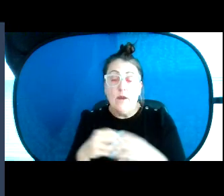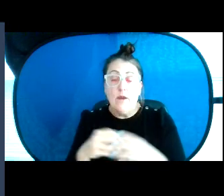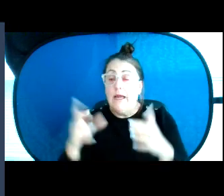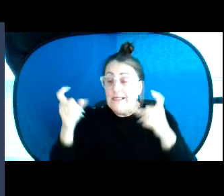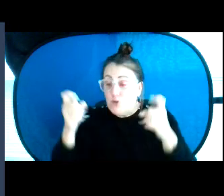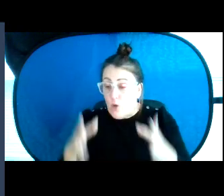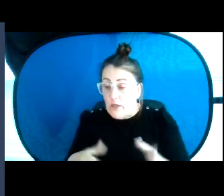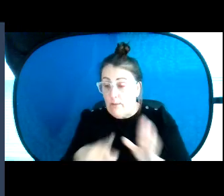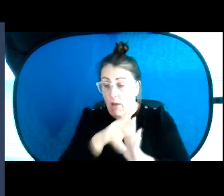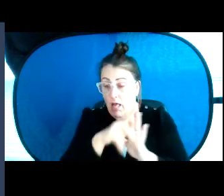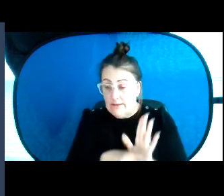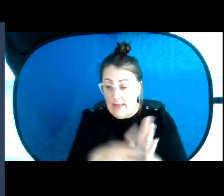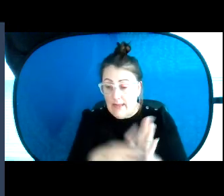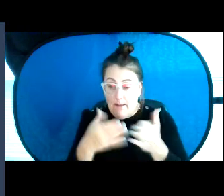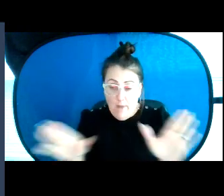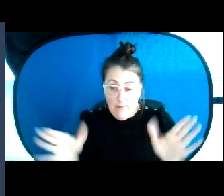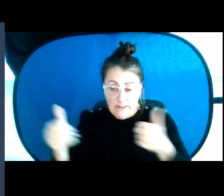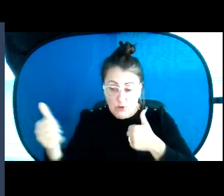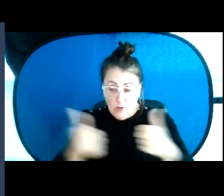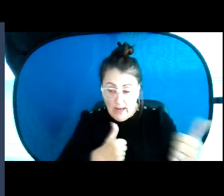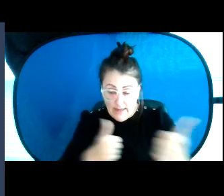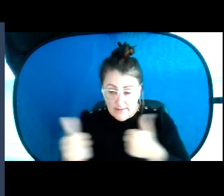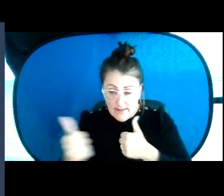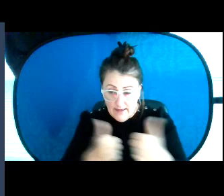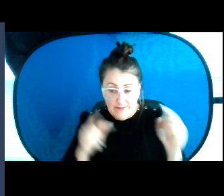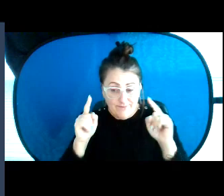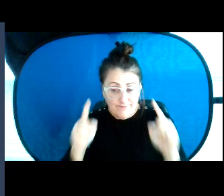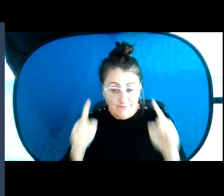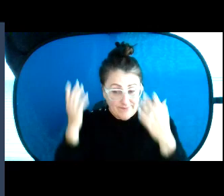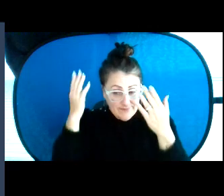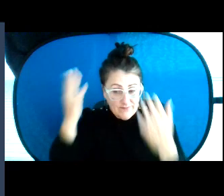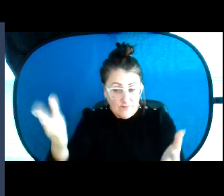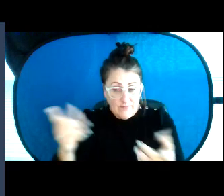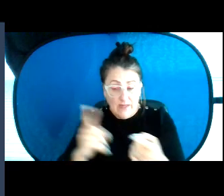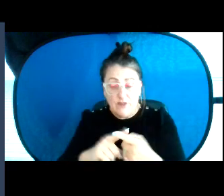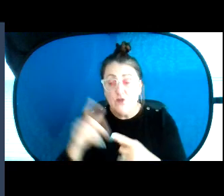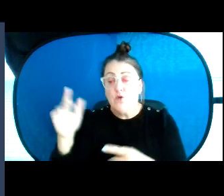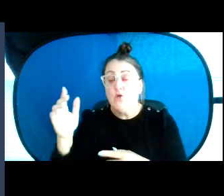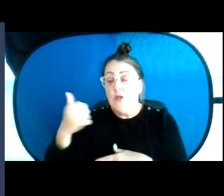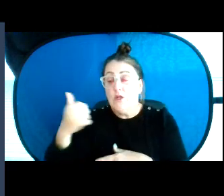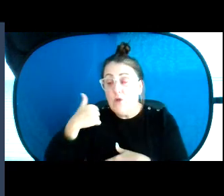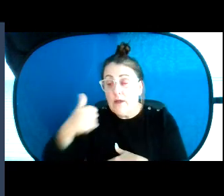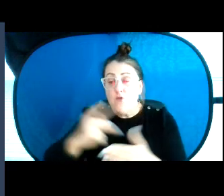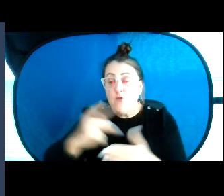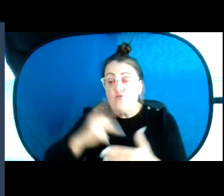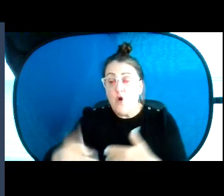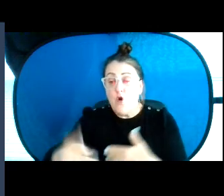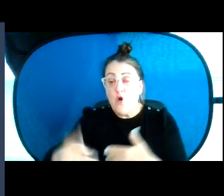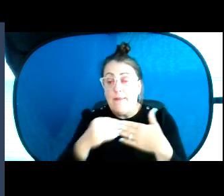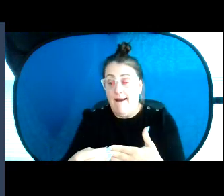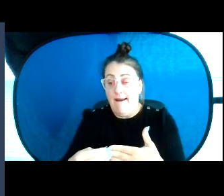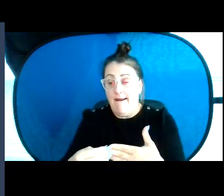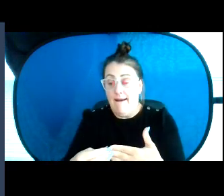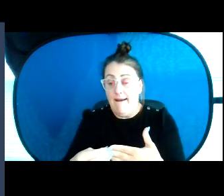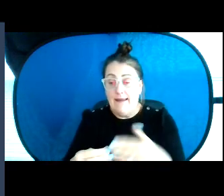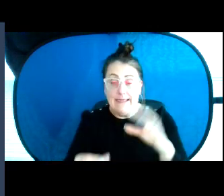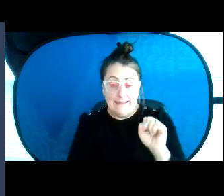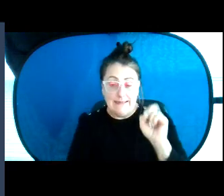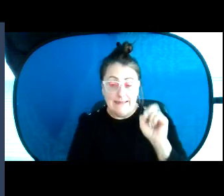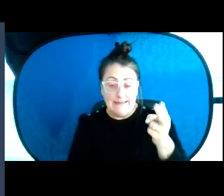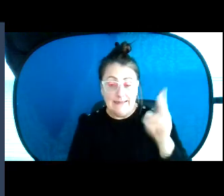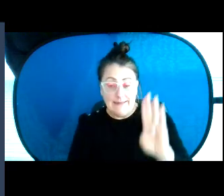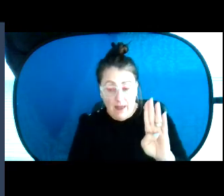Policy on Public Transit, which was brought to the Transportation Planning and Program Guidance Subcommittee.